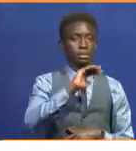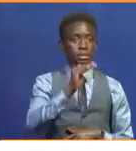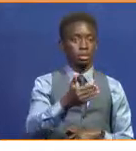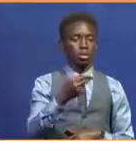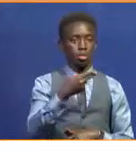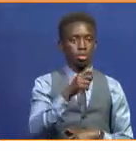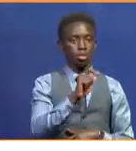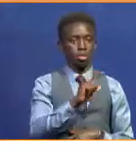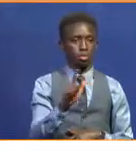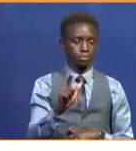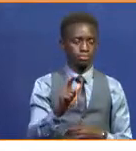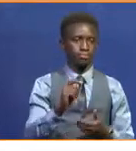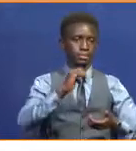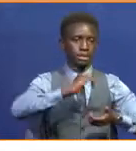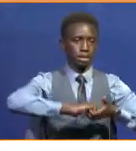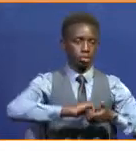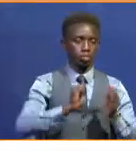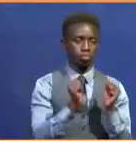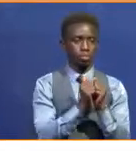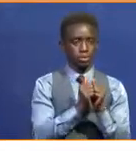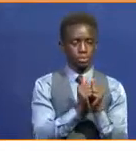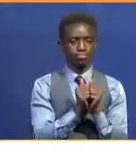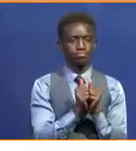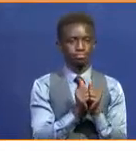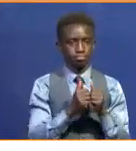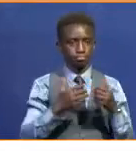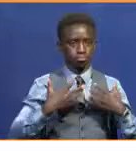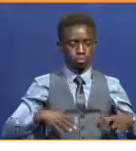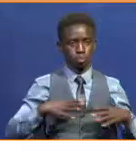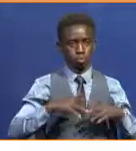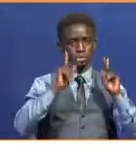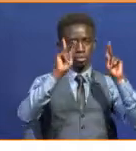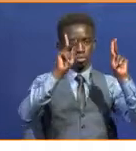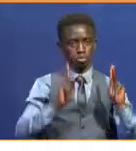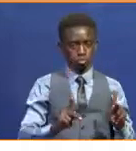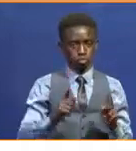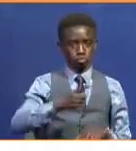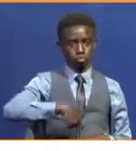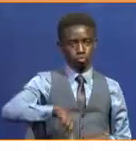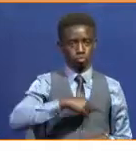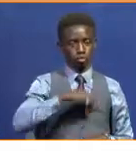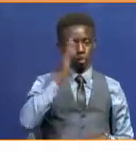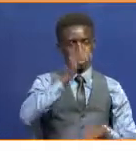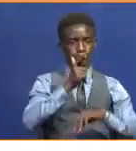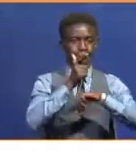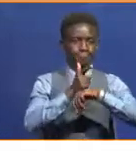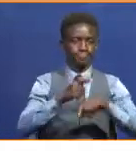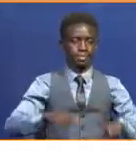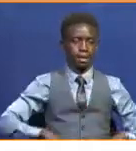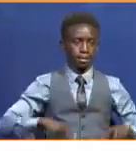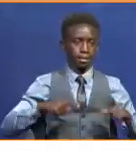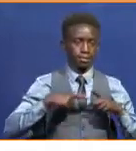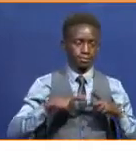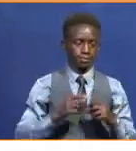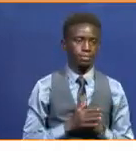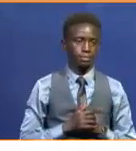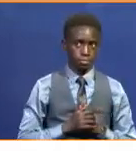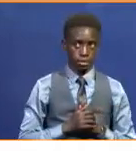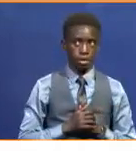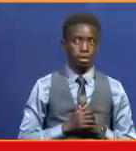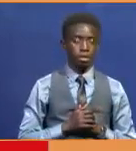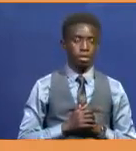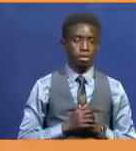town hall engagement with the residents of Kisumu, and we'll be bringing you that live as well.